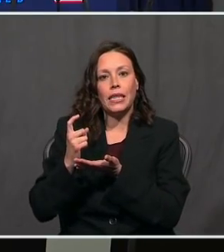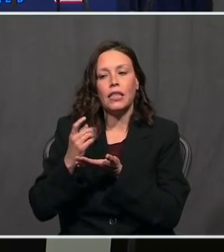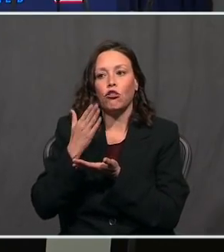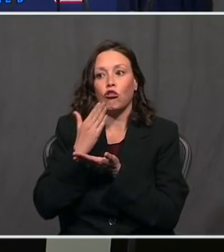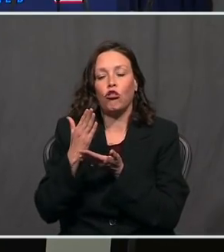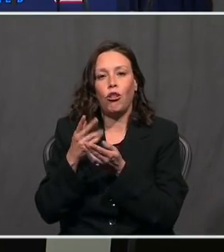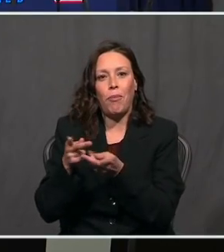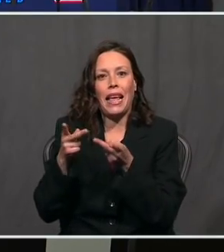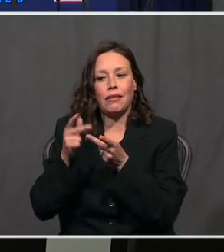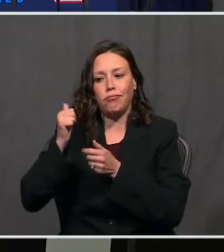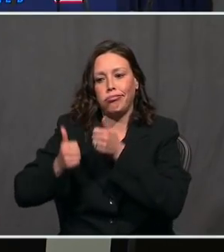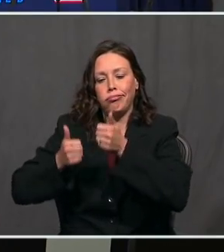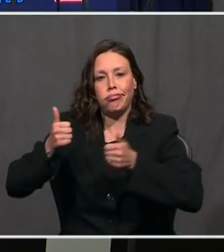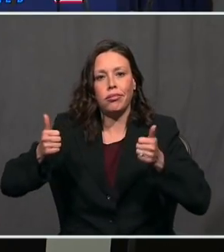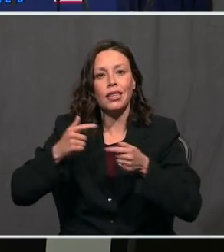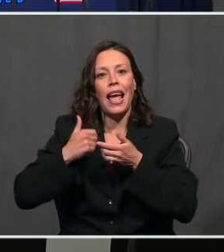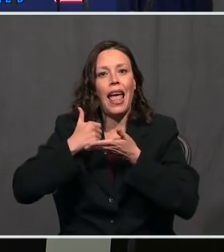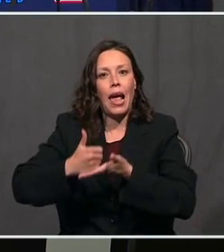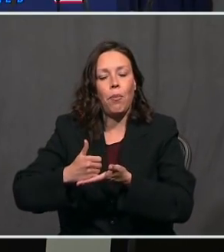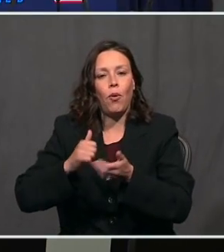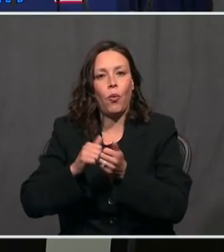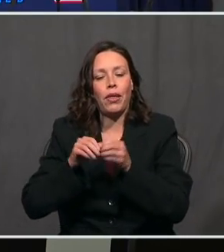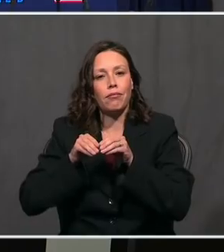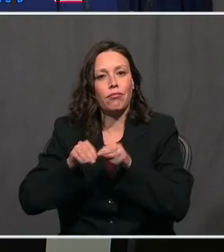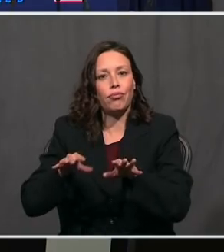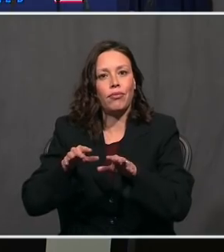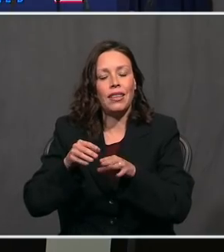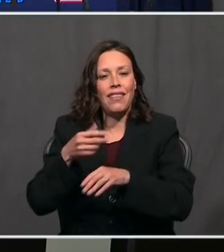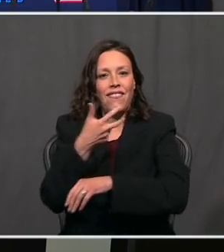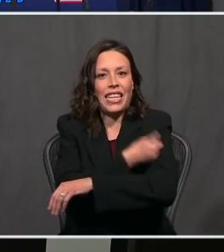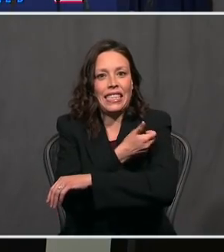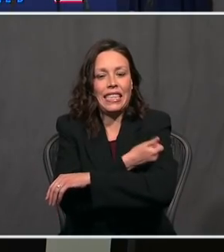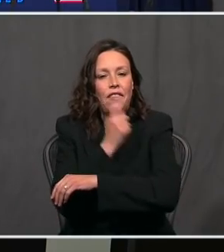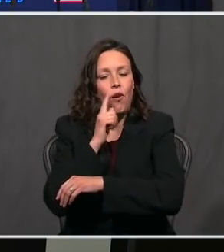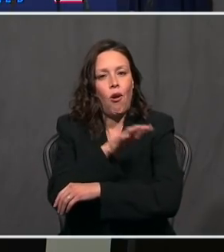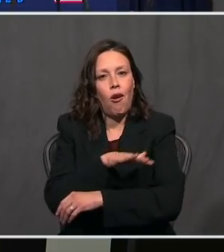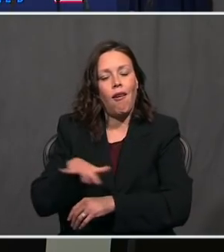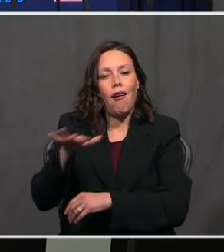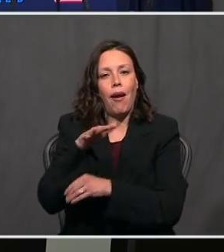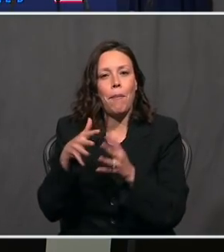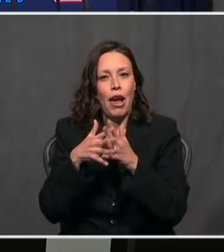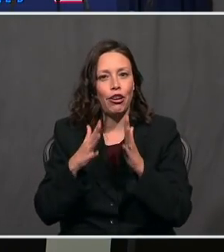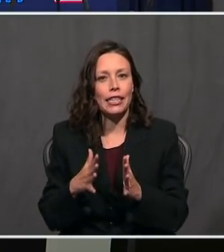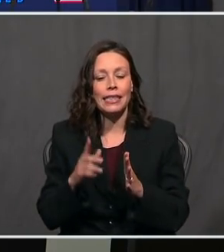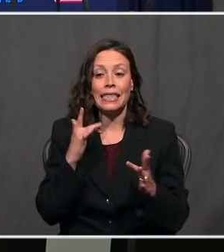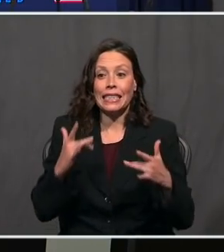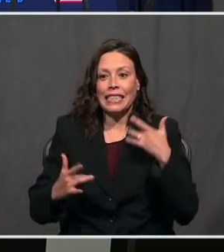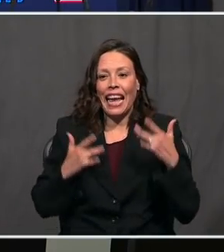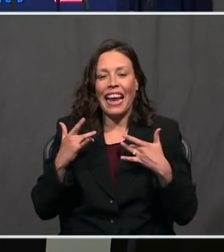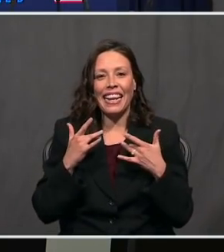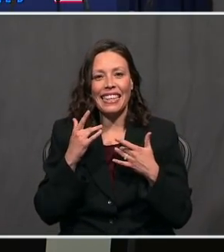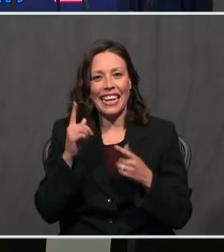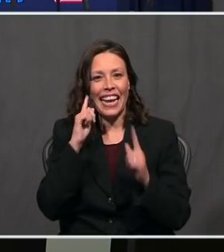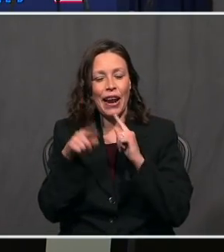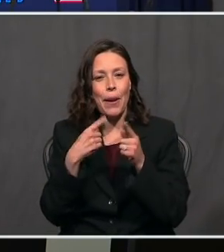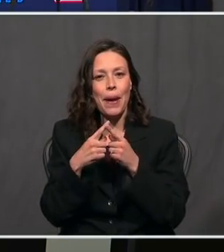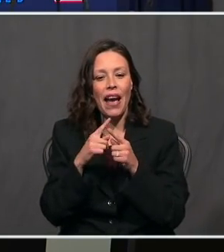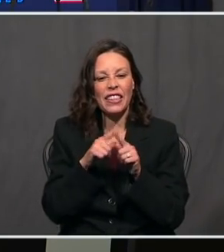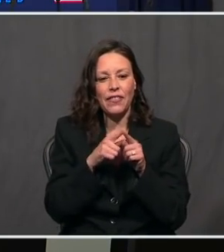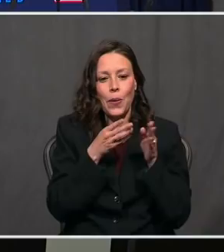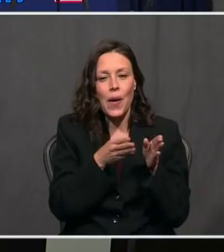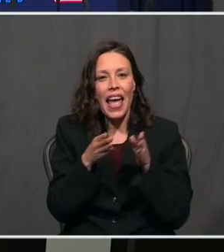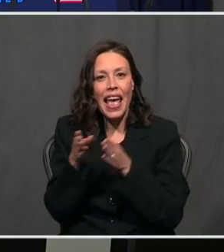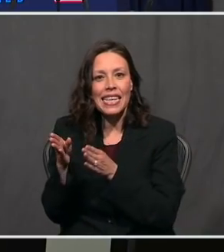placed, I think, to help with vaccinating America in the general population. So I think it's really exciting when you hear about, I think, all of the different things